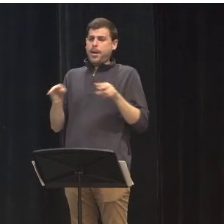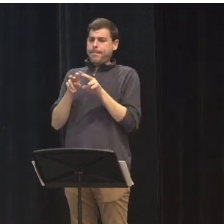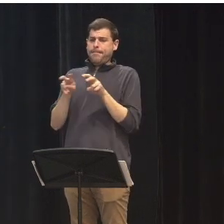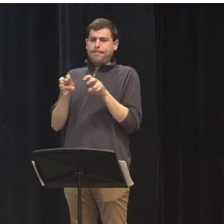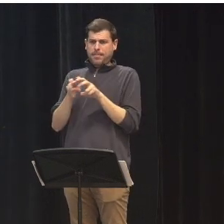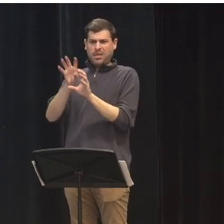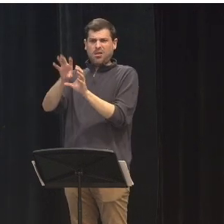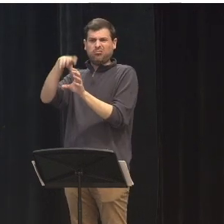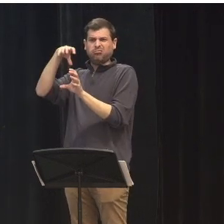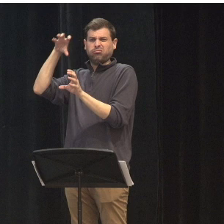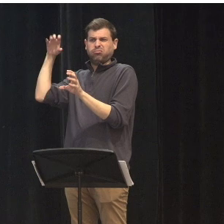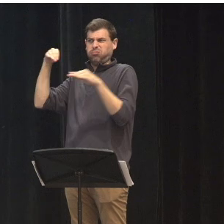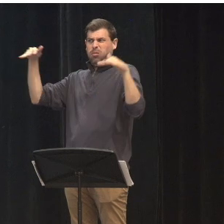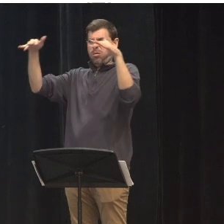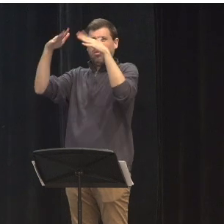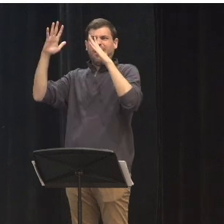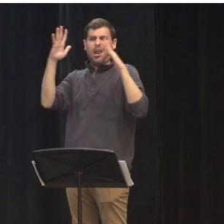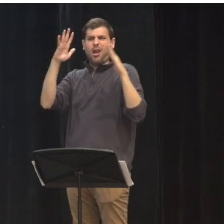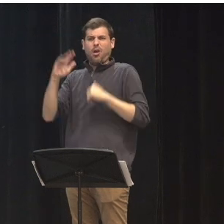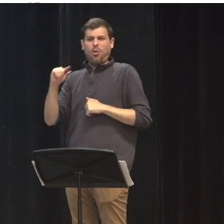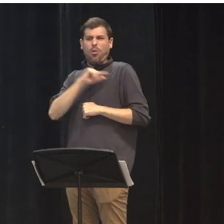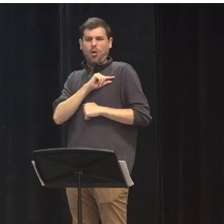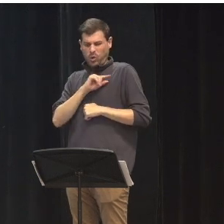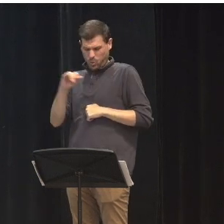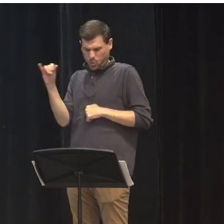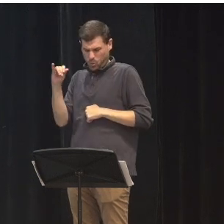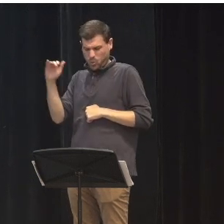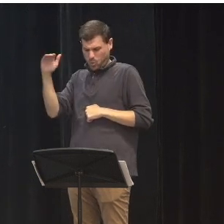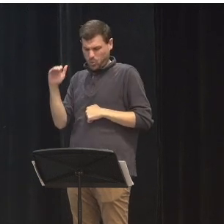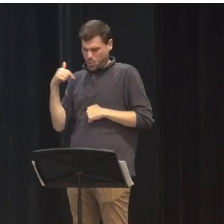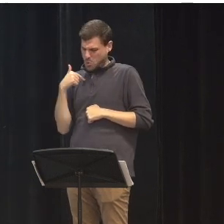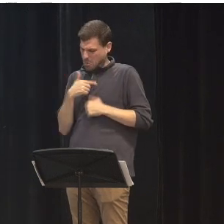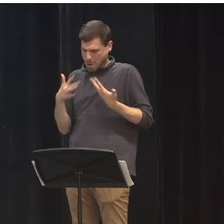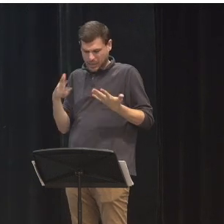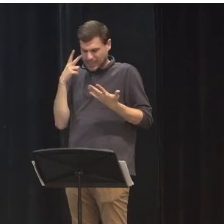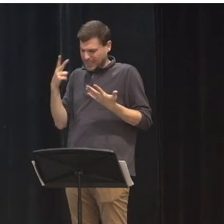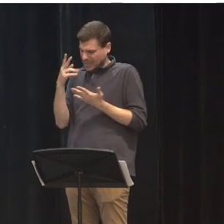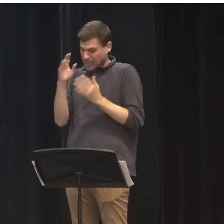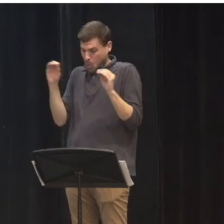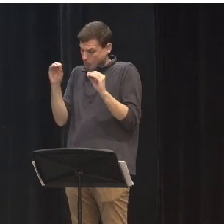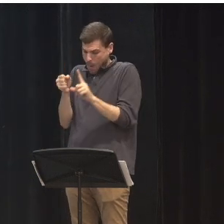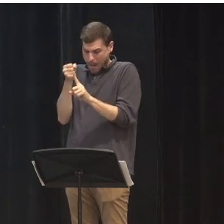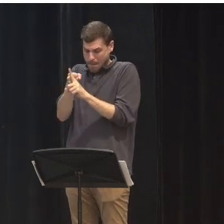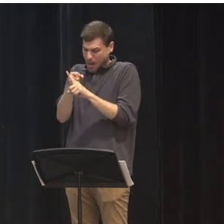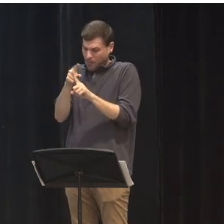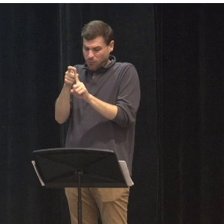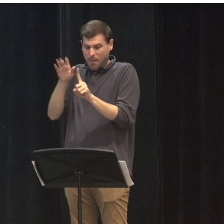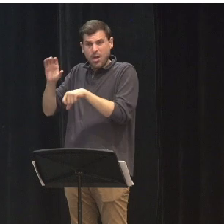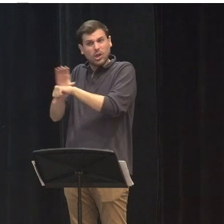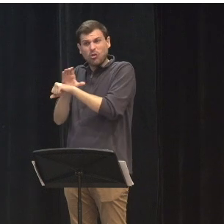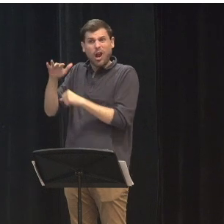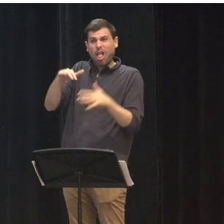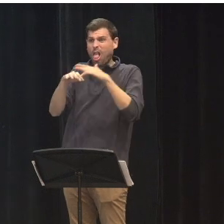quality. I have another slide about that follows. I'll go into more detail. greenhouse gas emissions,